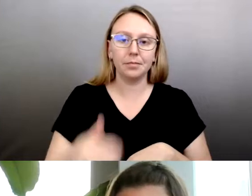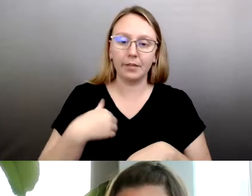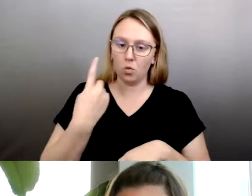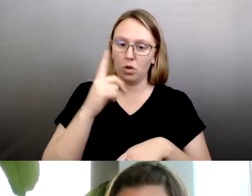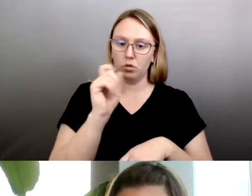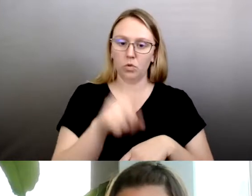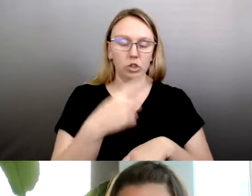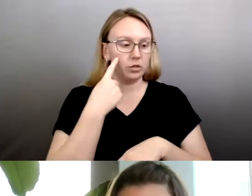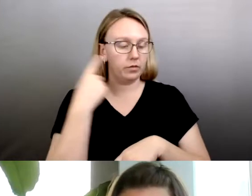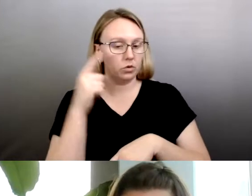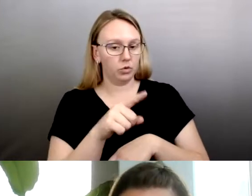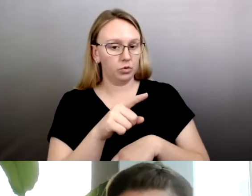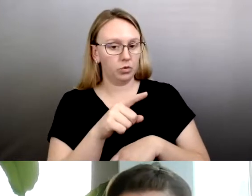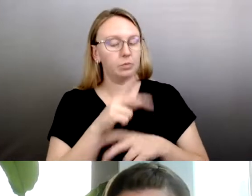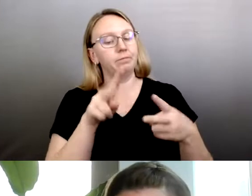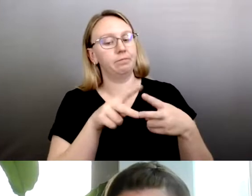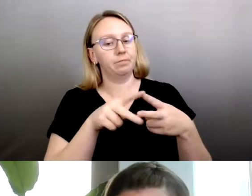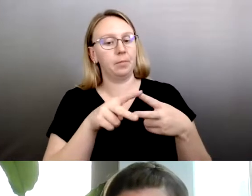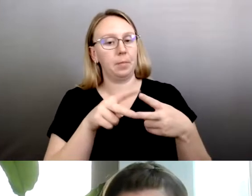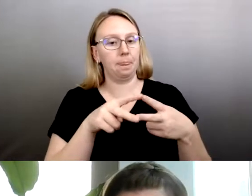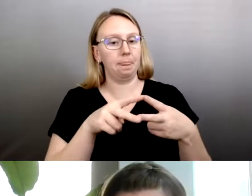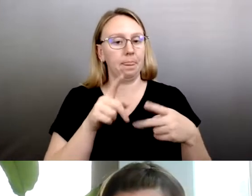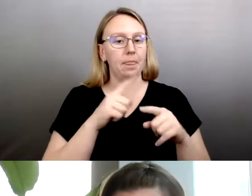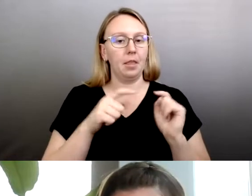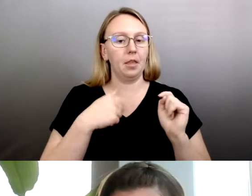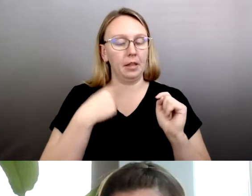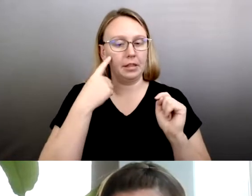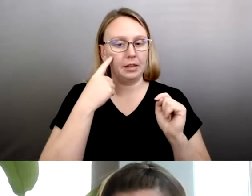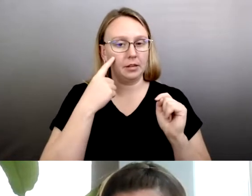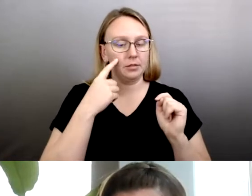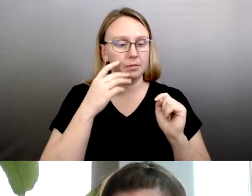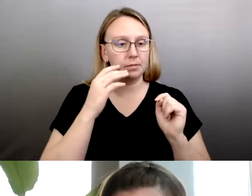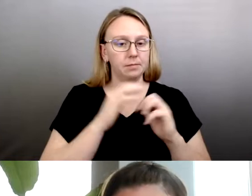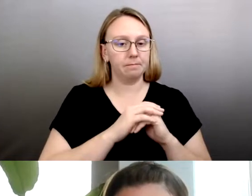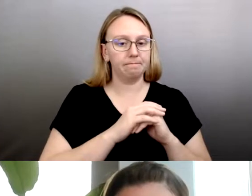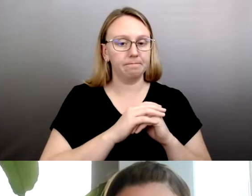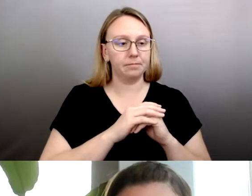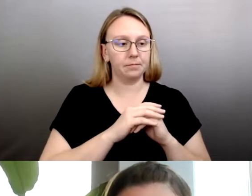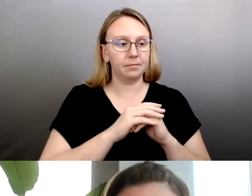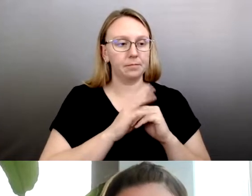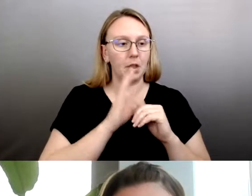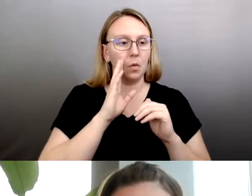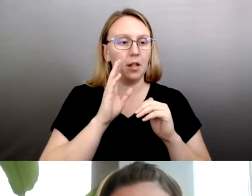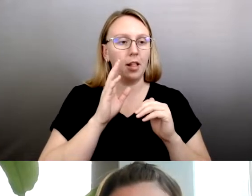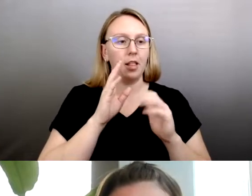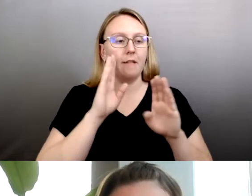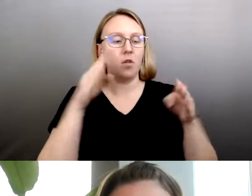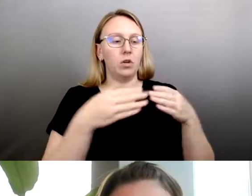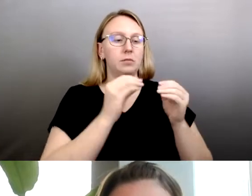you, and I actually have two questions, but I think I'm going to focus on sort of a more abstract question